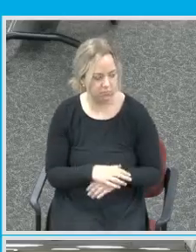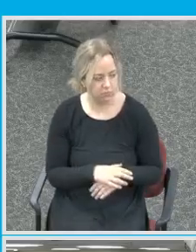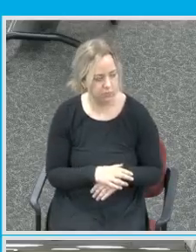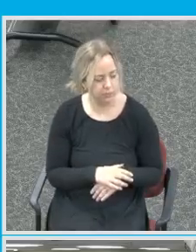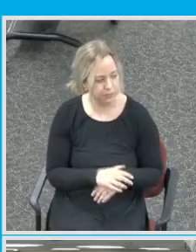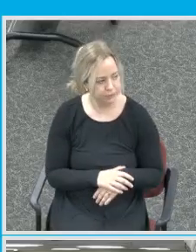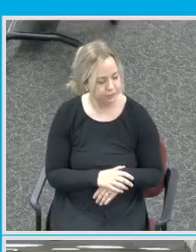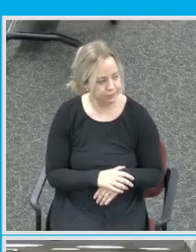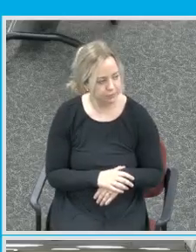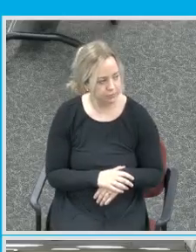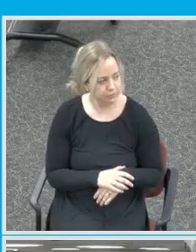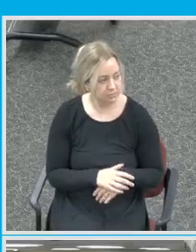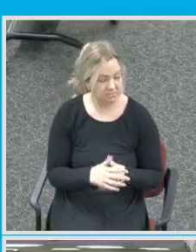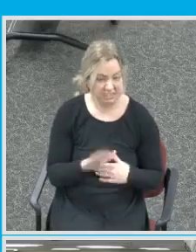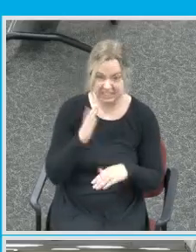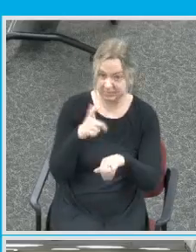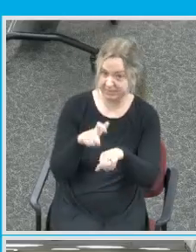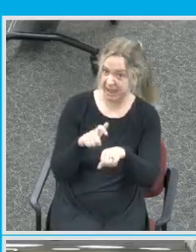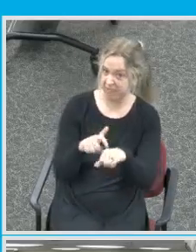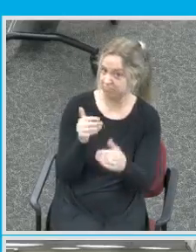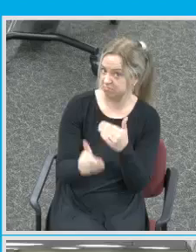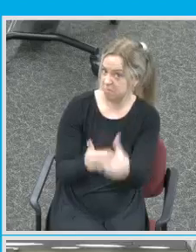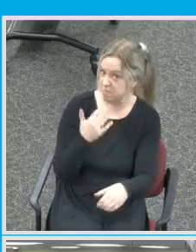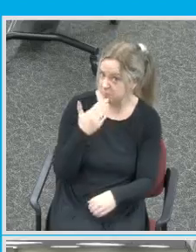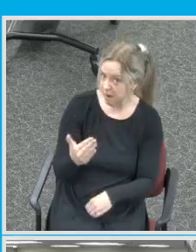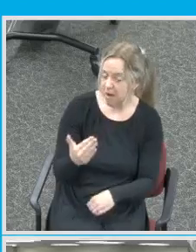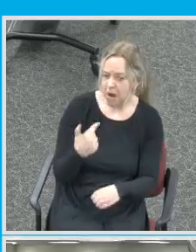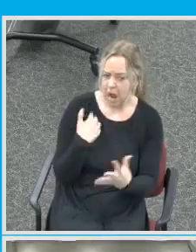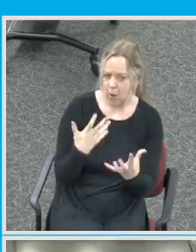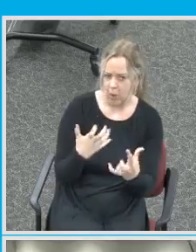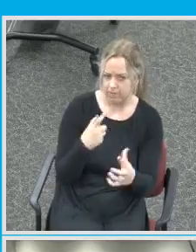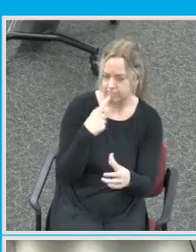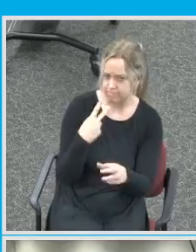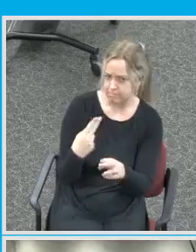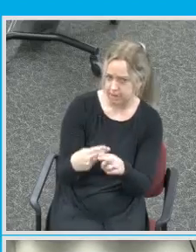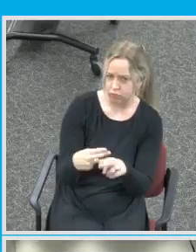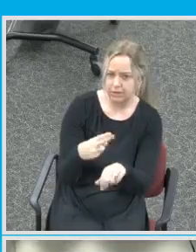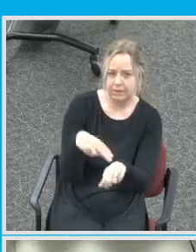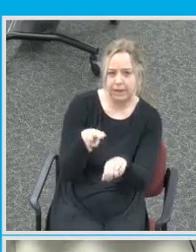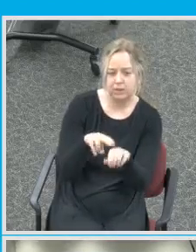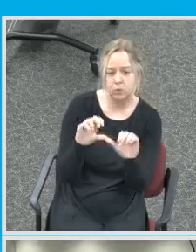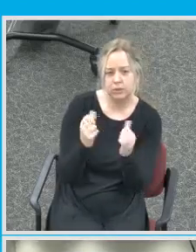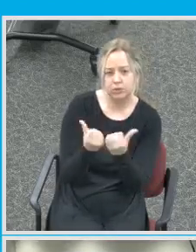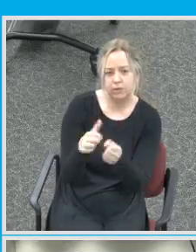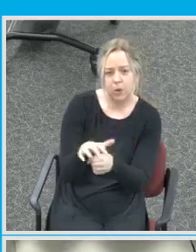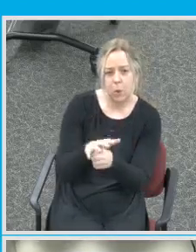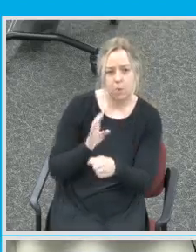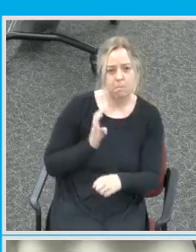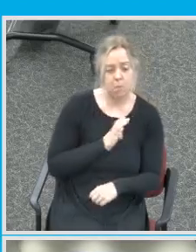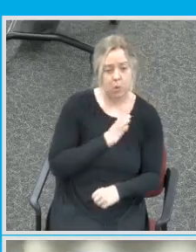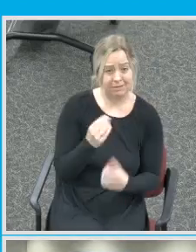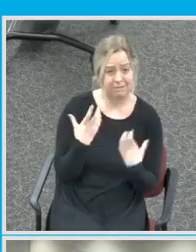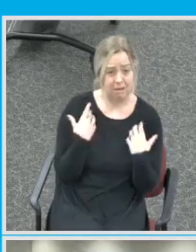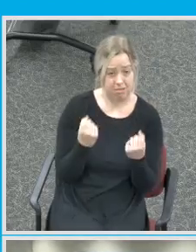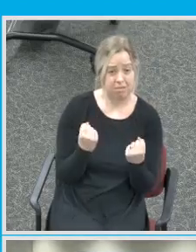We're making good time. I was going to mention also the National Association of Local Boards of Health meeting in